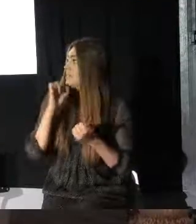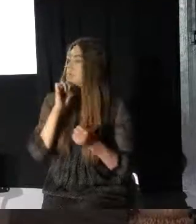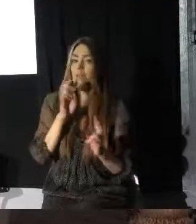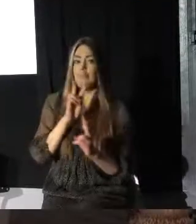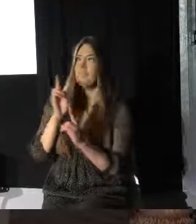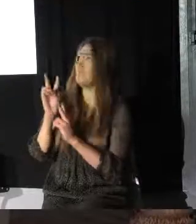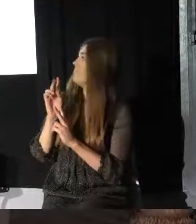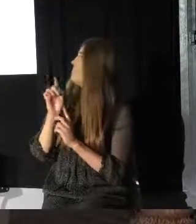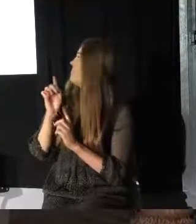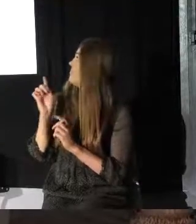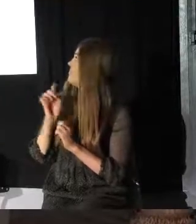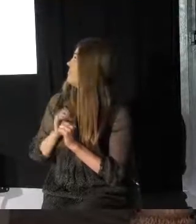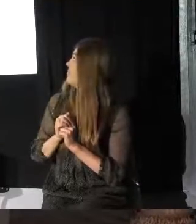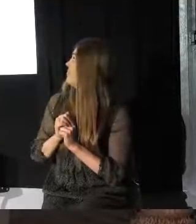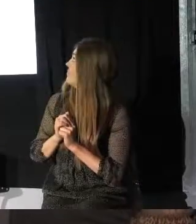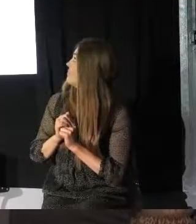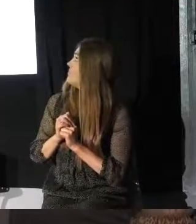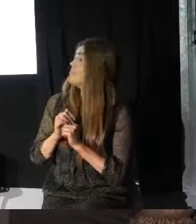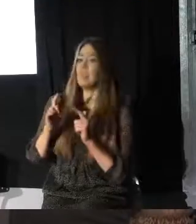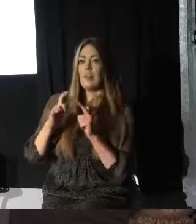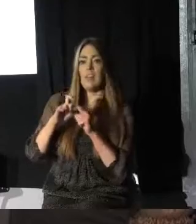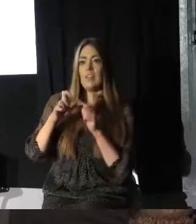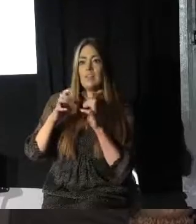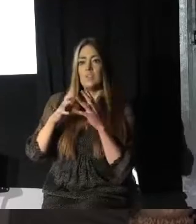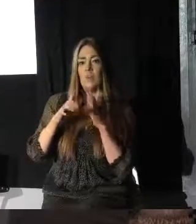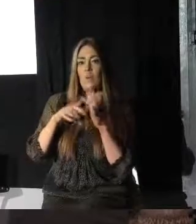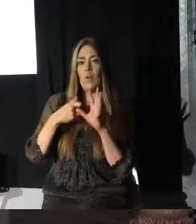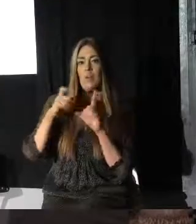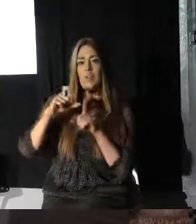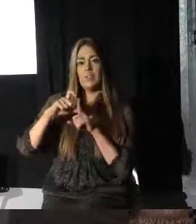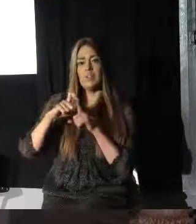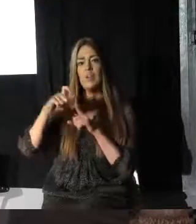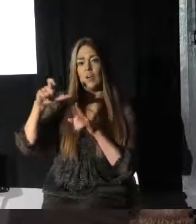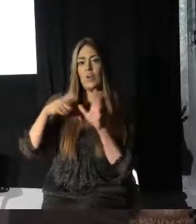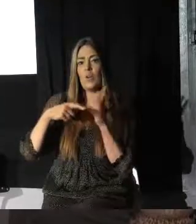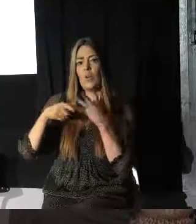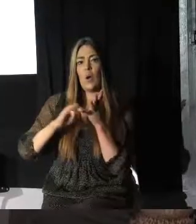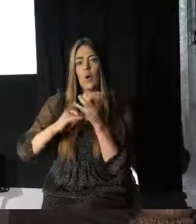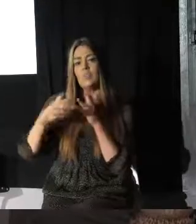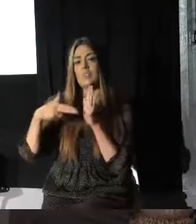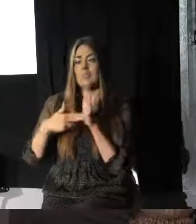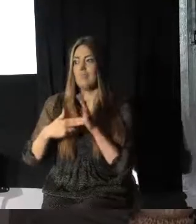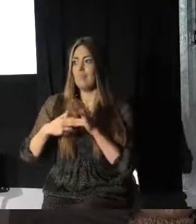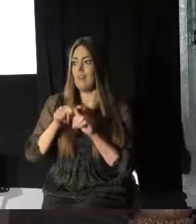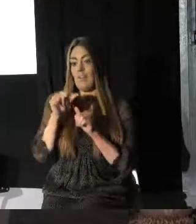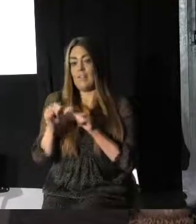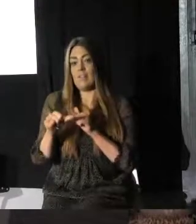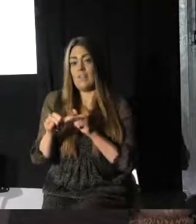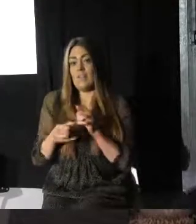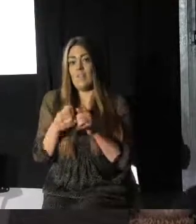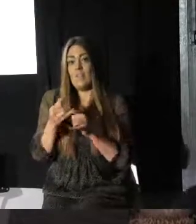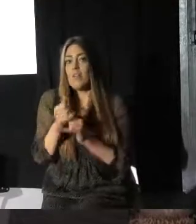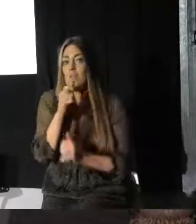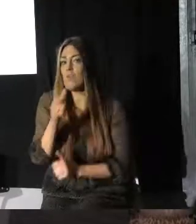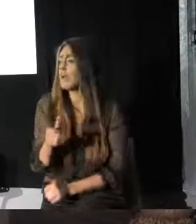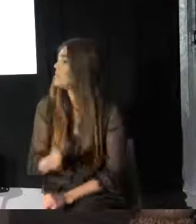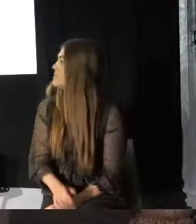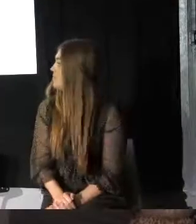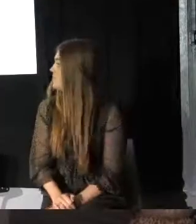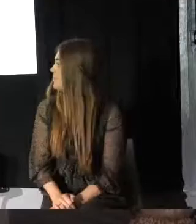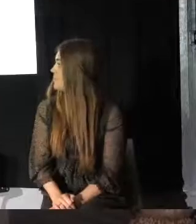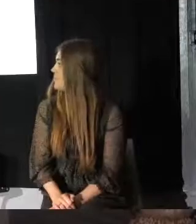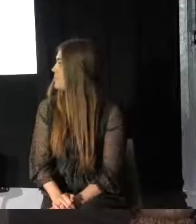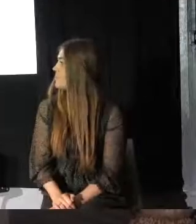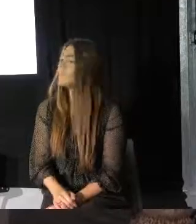at Edward Colston and make my final sort of comments. So